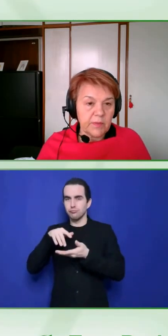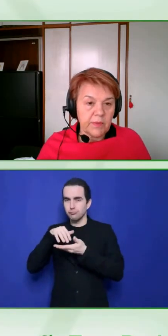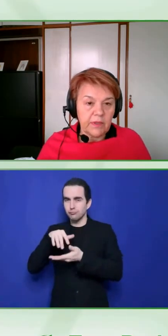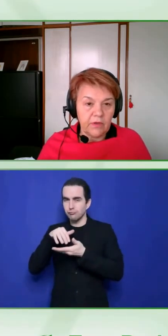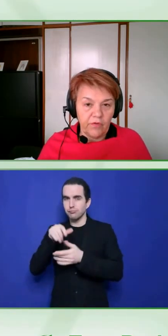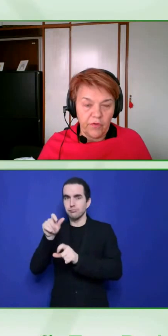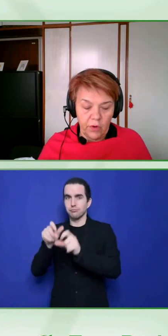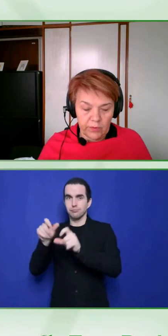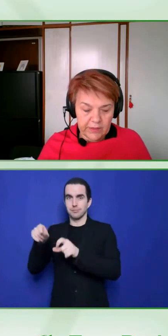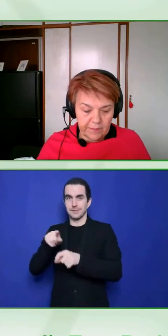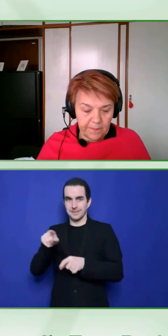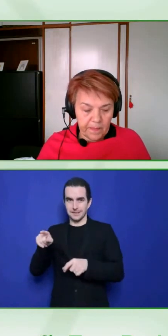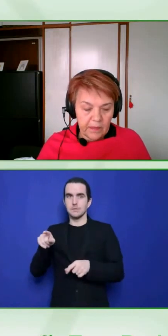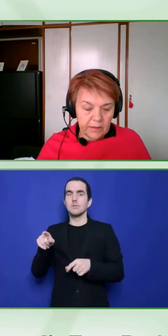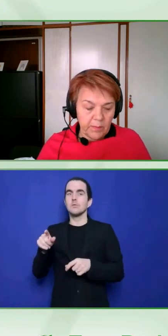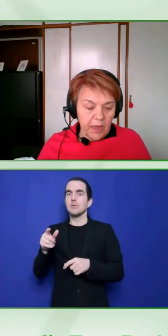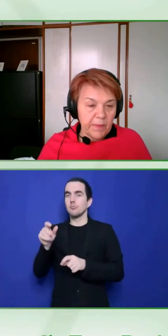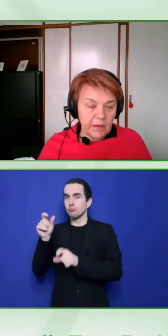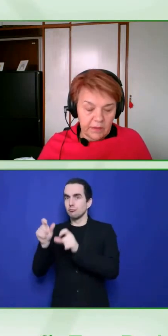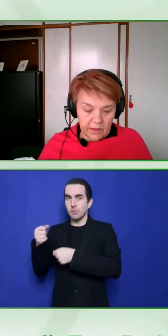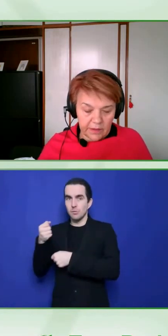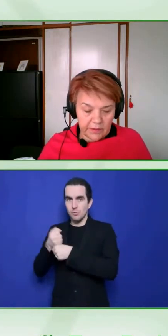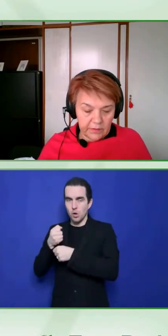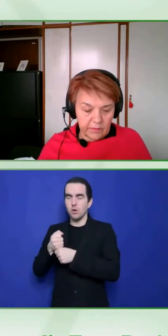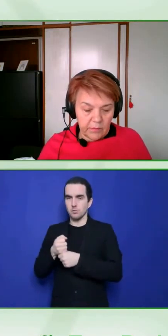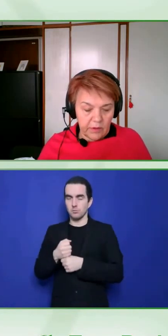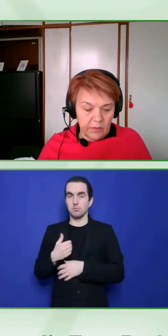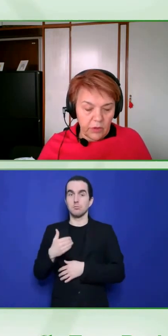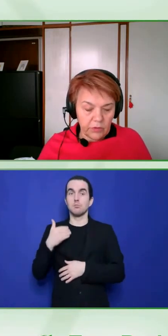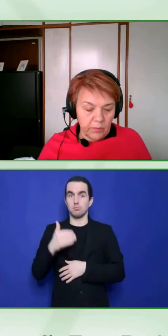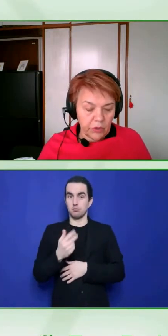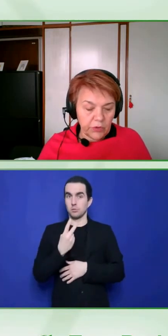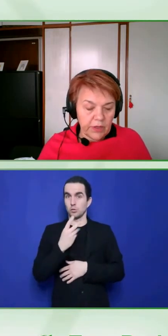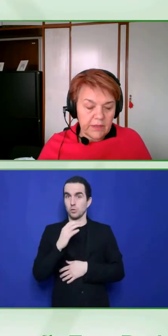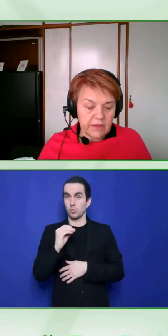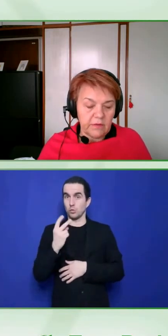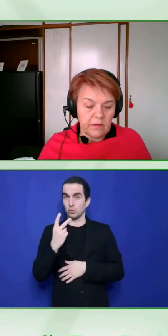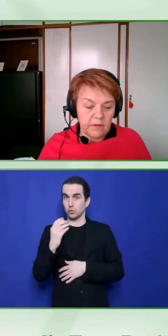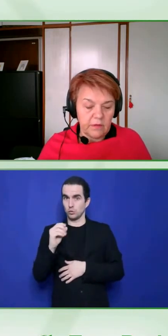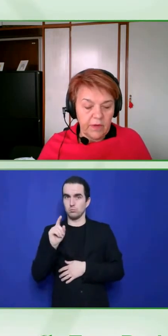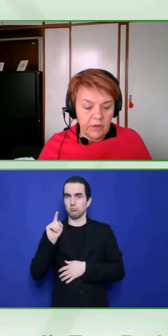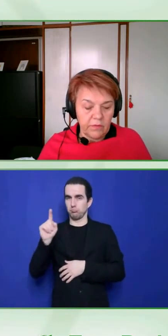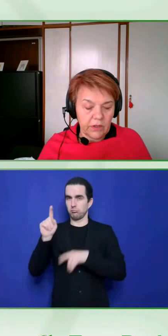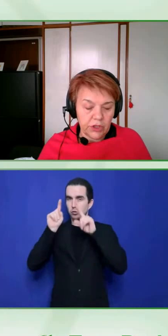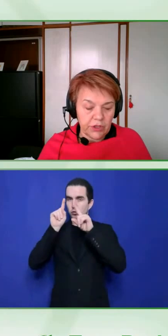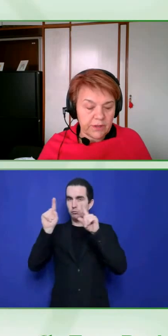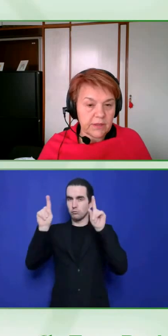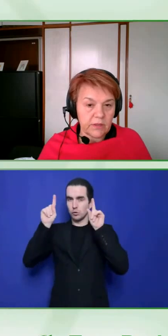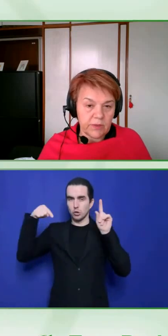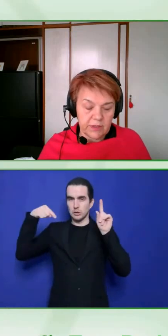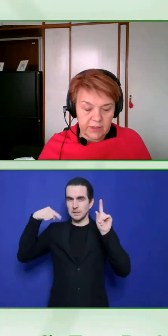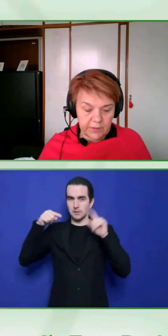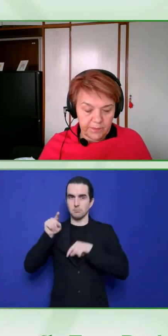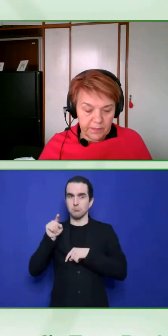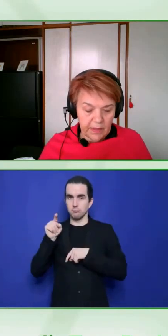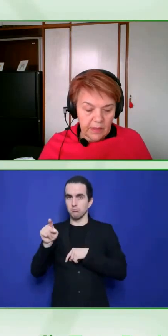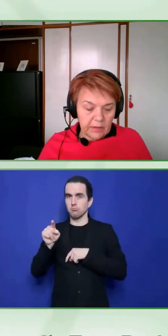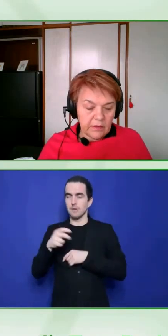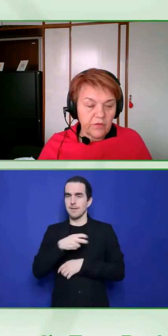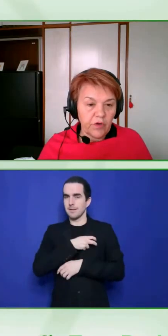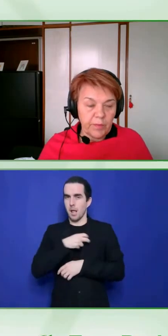of accessibility of roads. The mapping targeted motorized wheelchairs